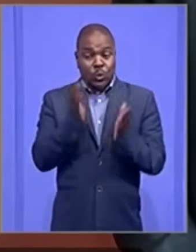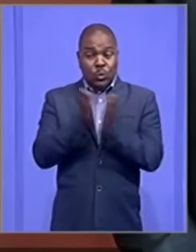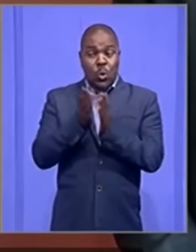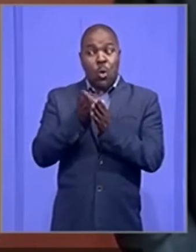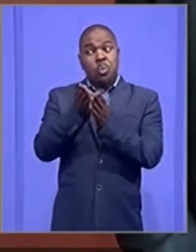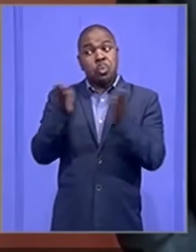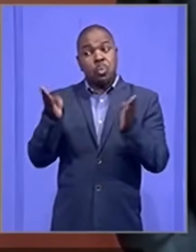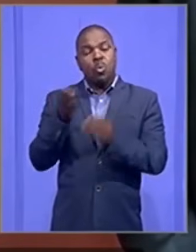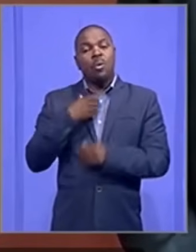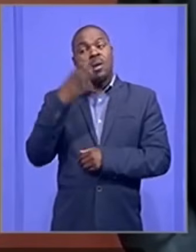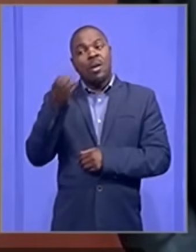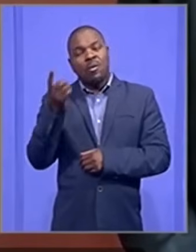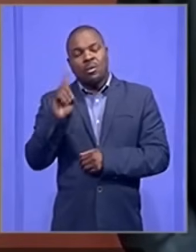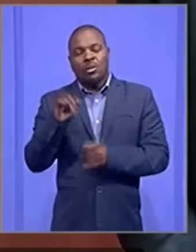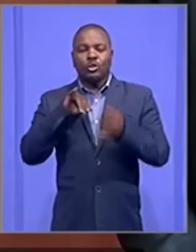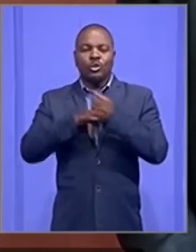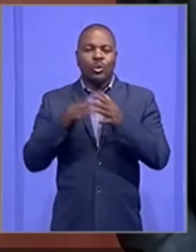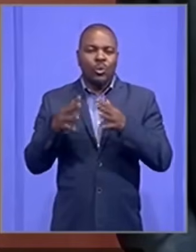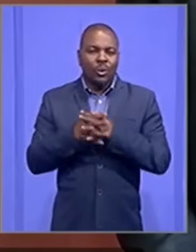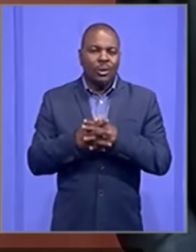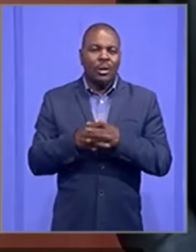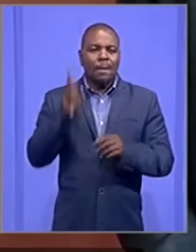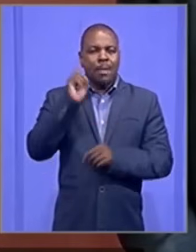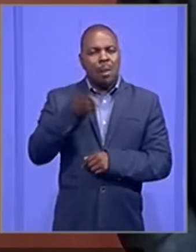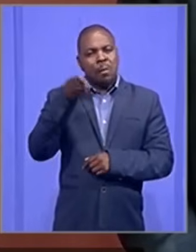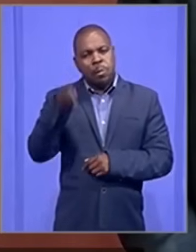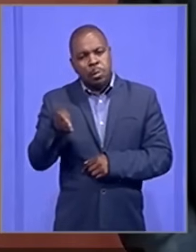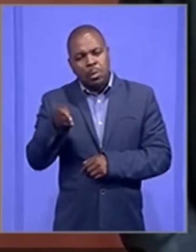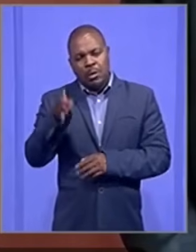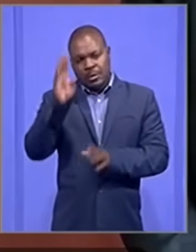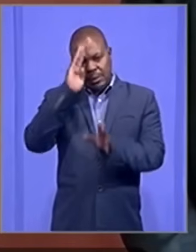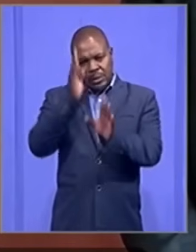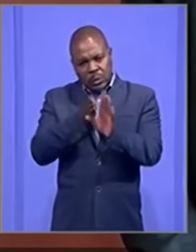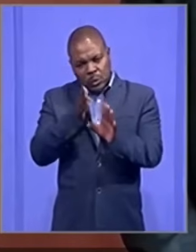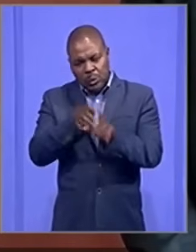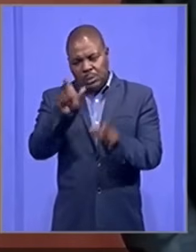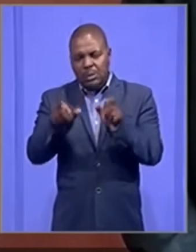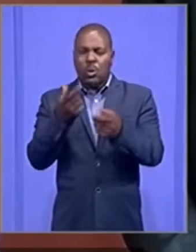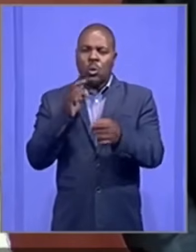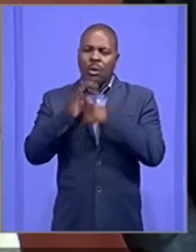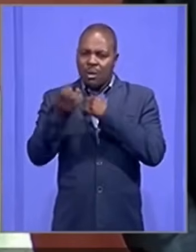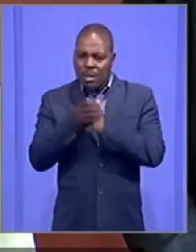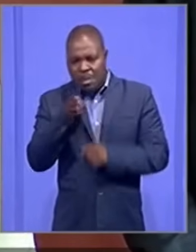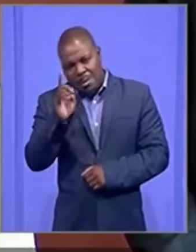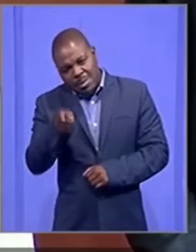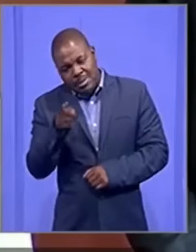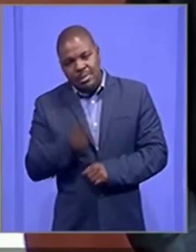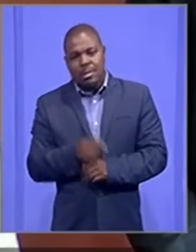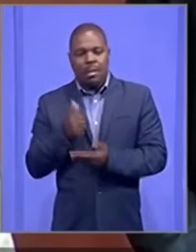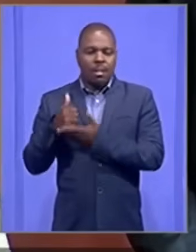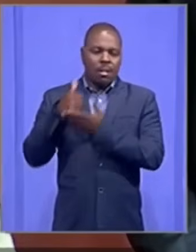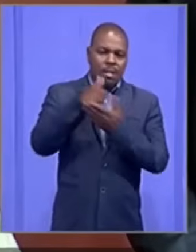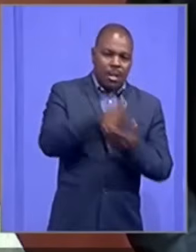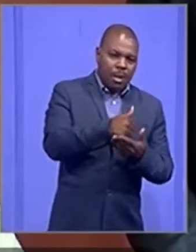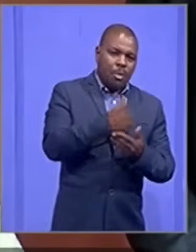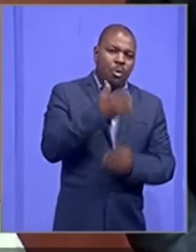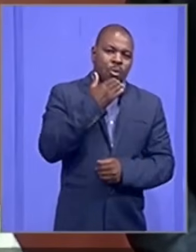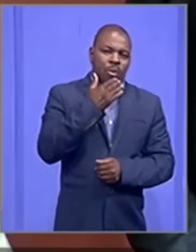na le di-social worker, go tshwanetse bana le di-psychologists or counselors go thusana le